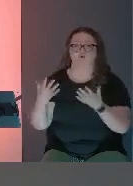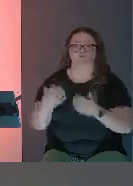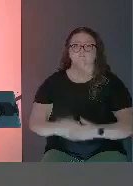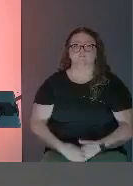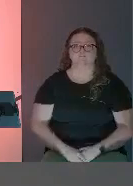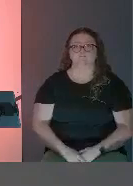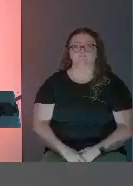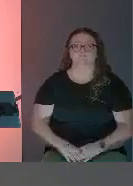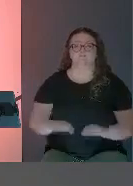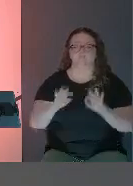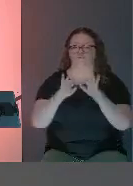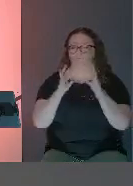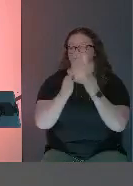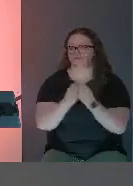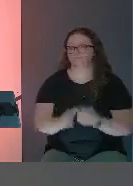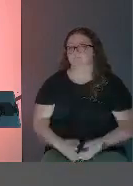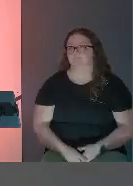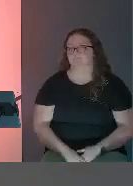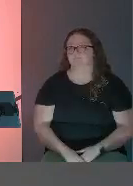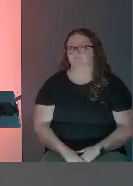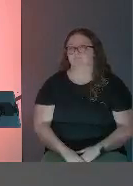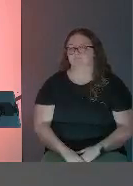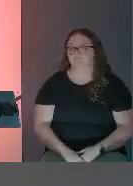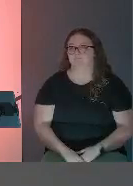The family.